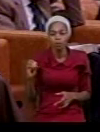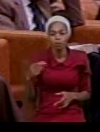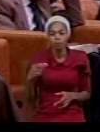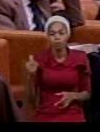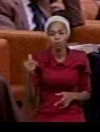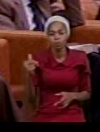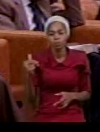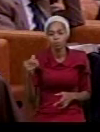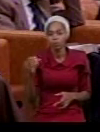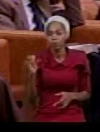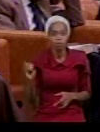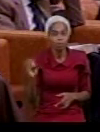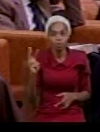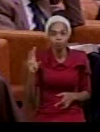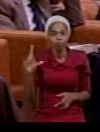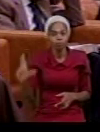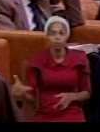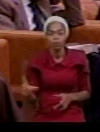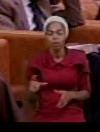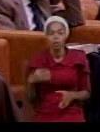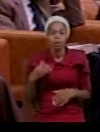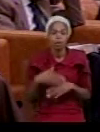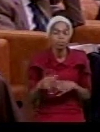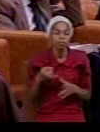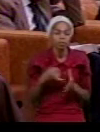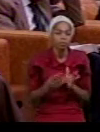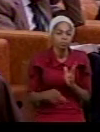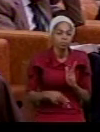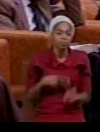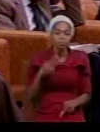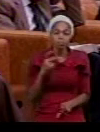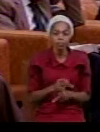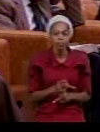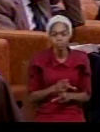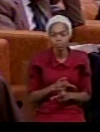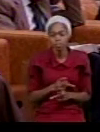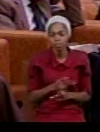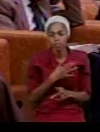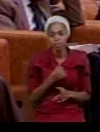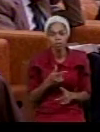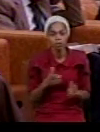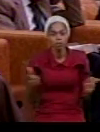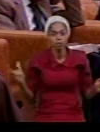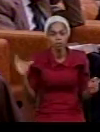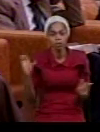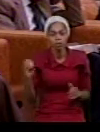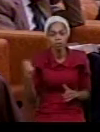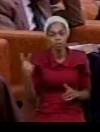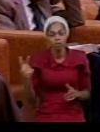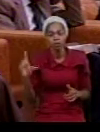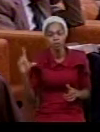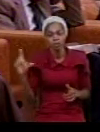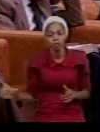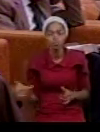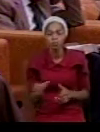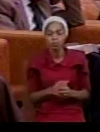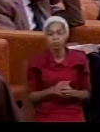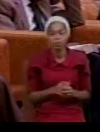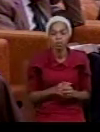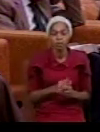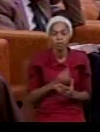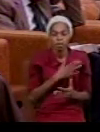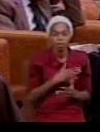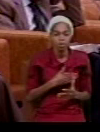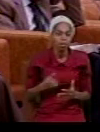owl and the cormorant and the great owl and the swan and the